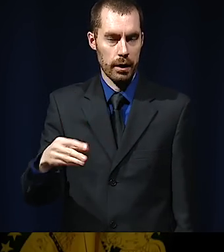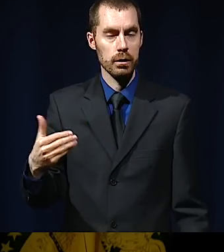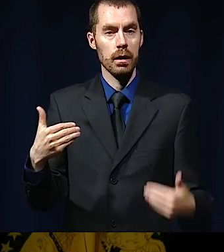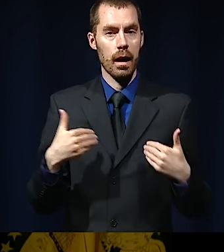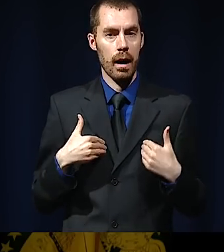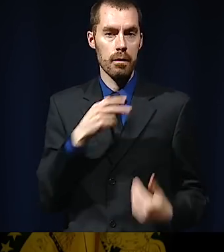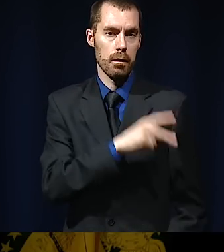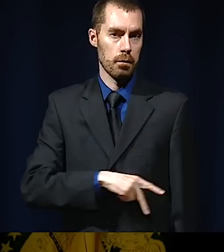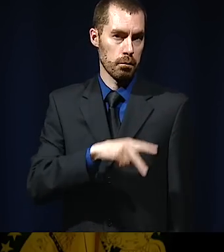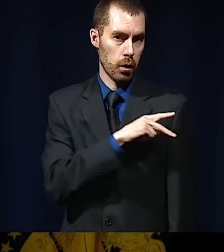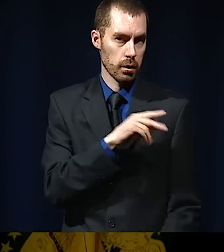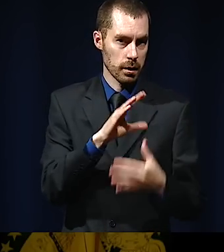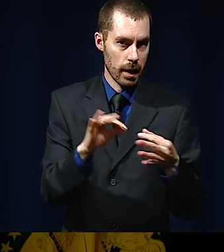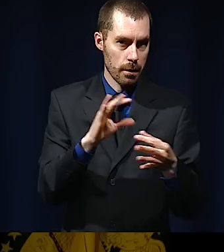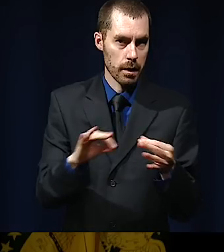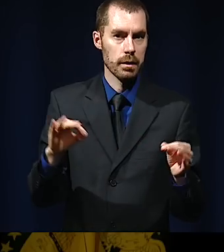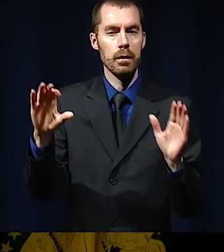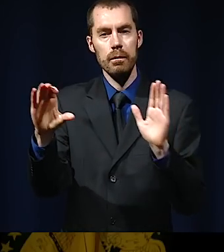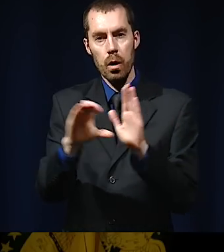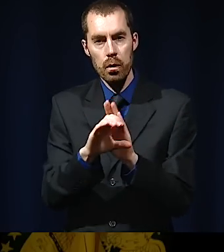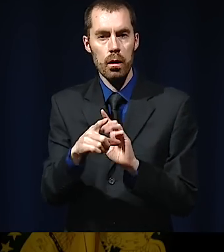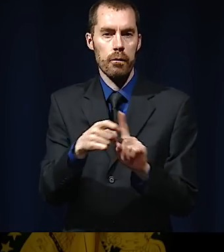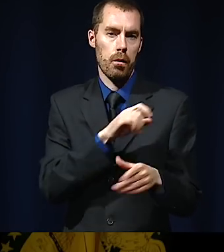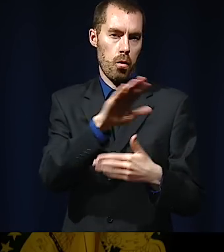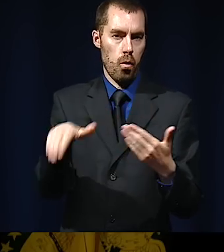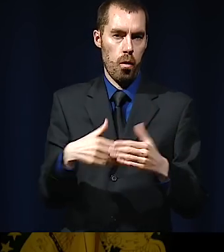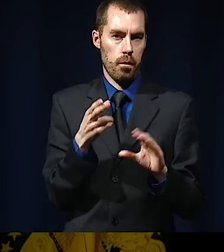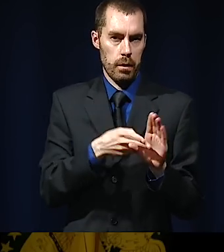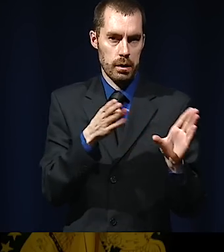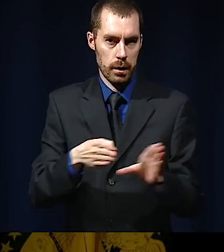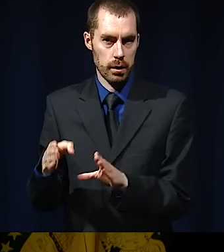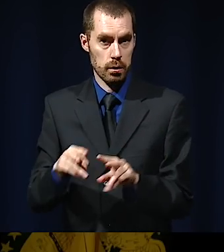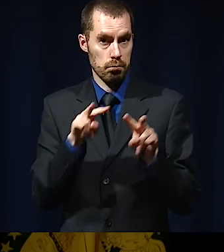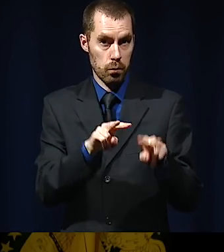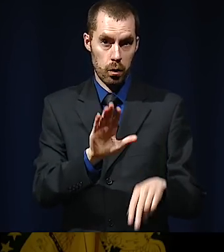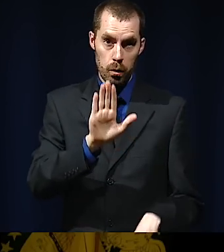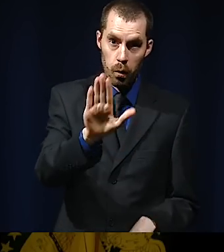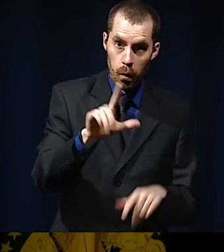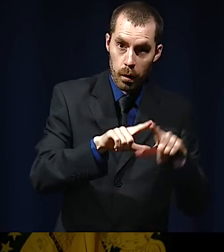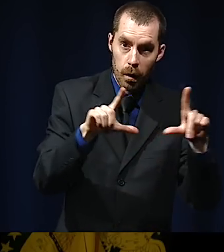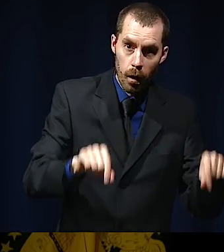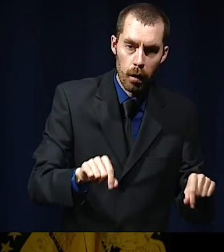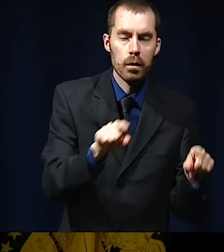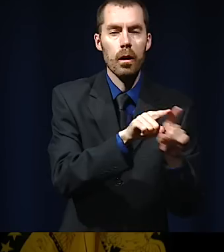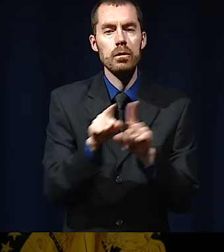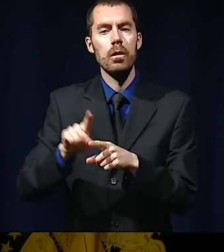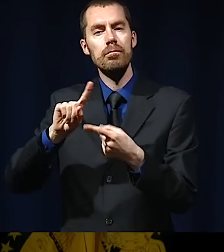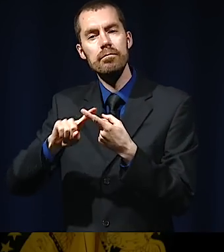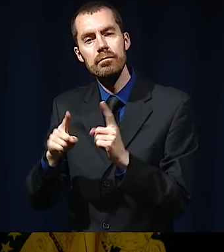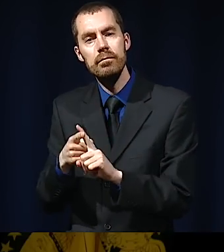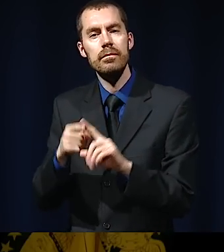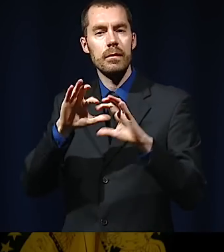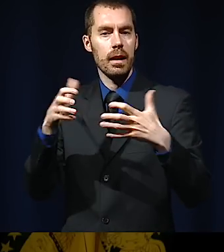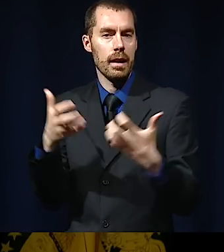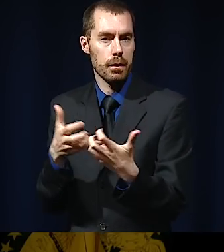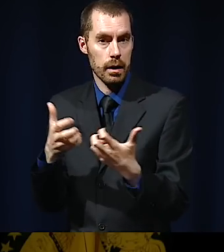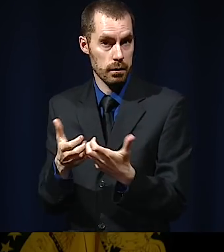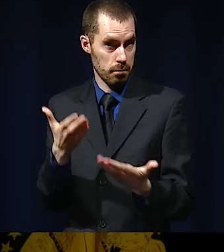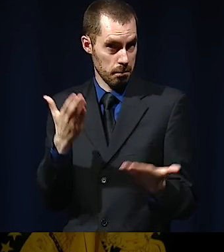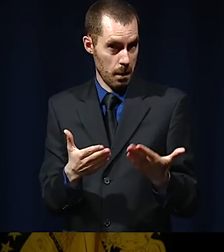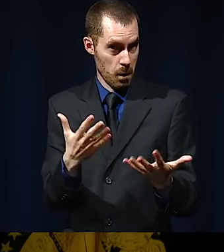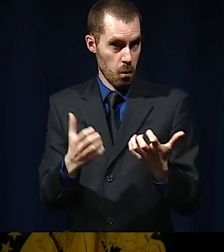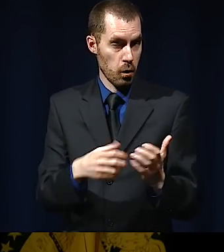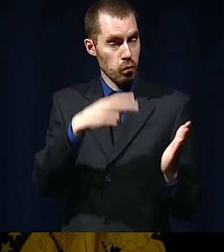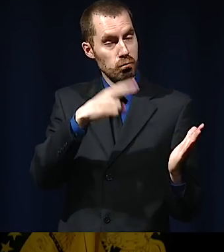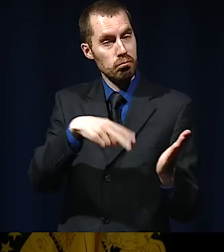and photos from all of our participants today. You can view your own cards, as well as those for friends and classmates, and you may even want to